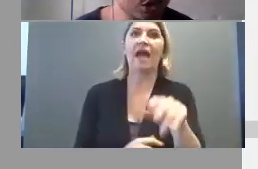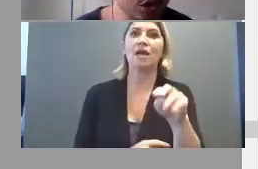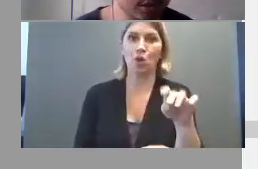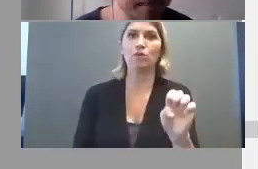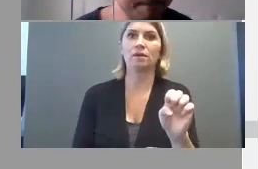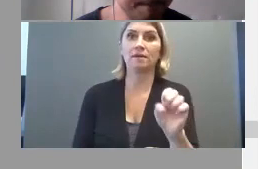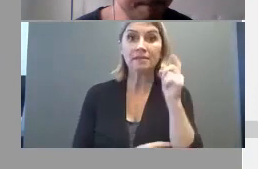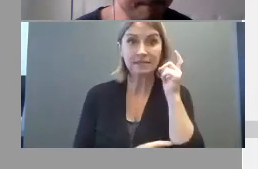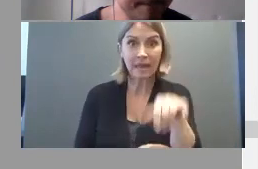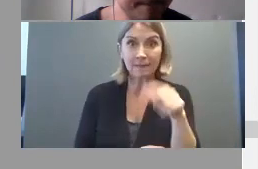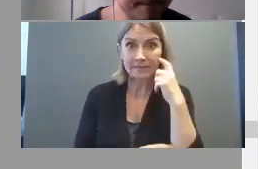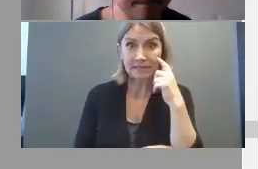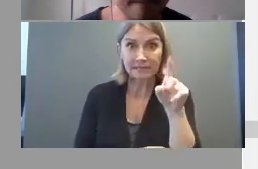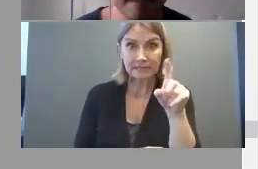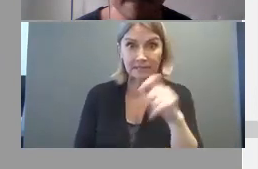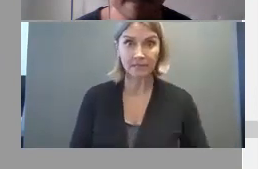sense, Sean?